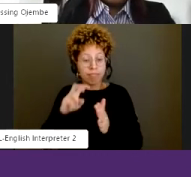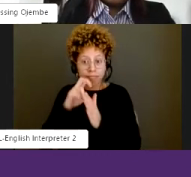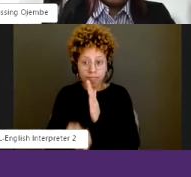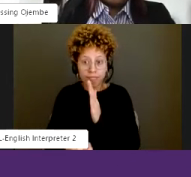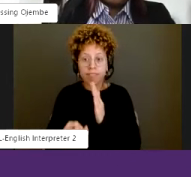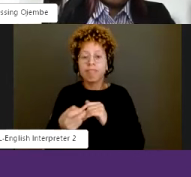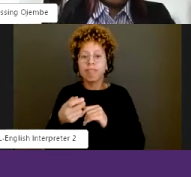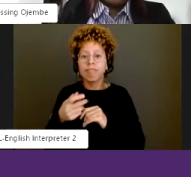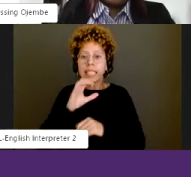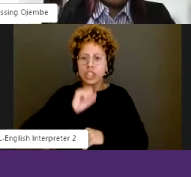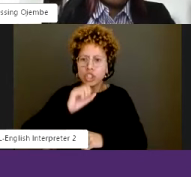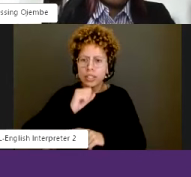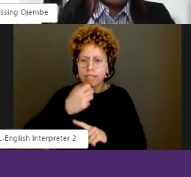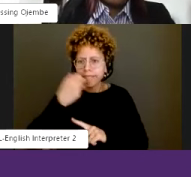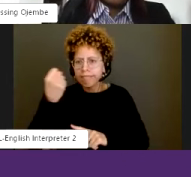of aging,